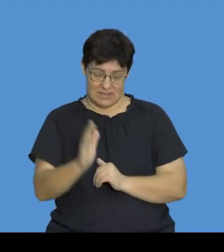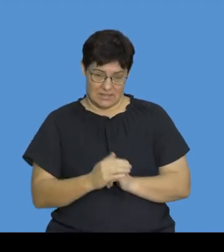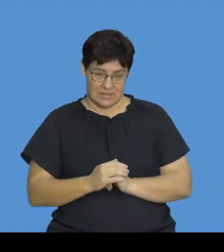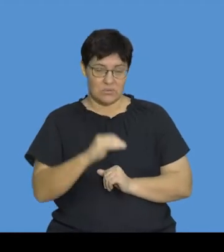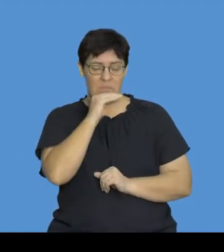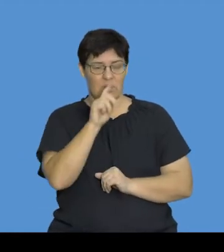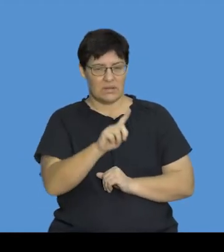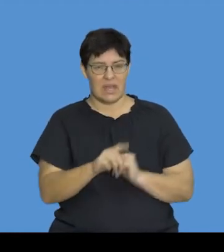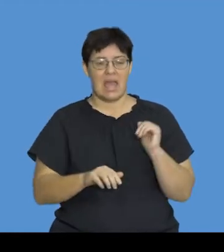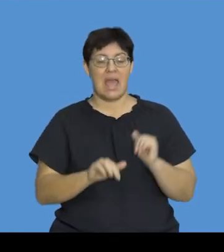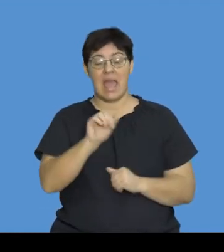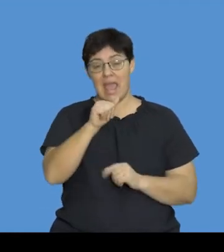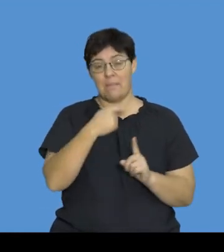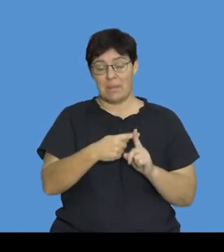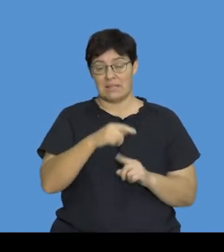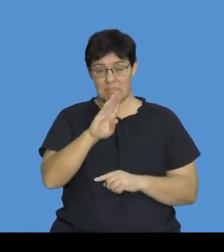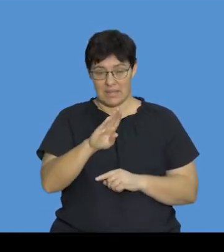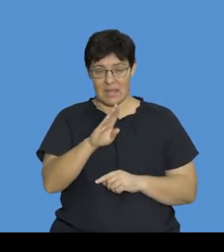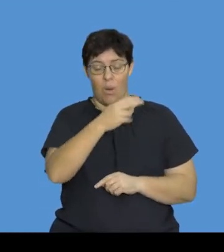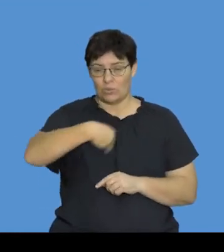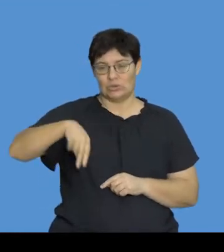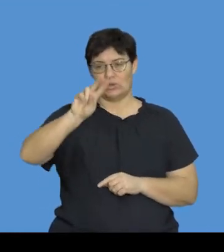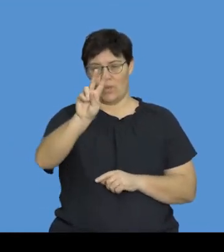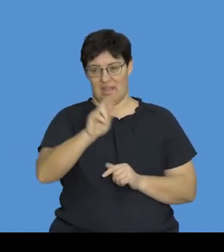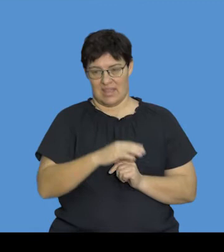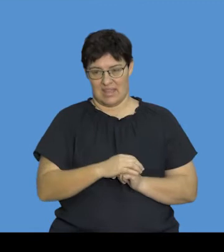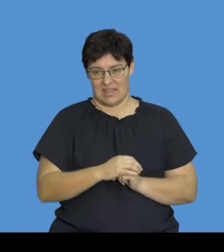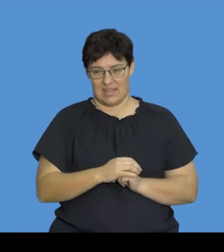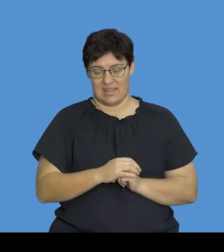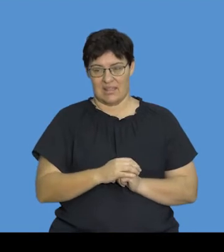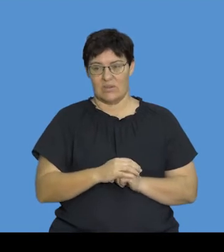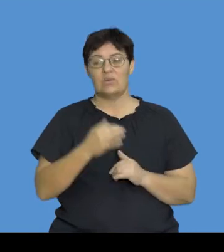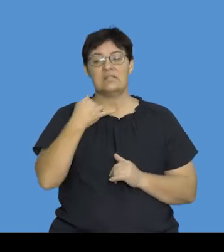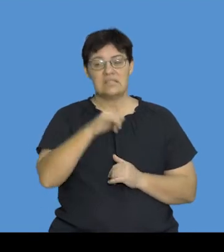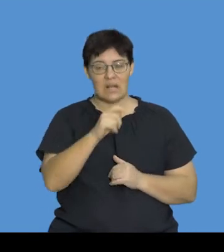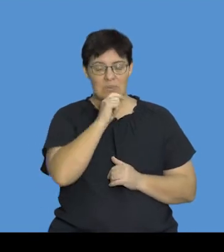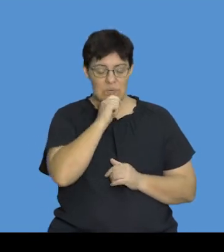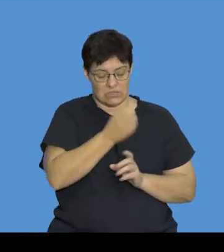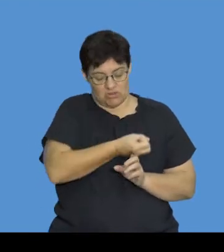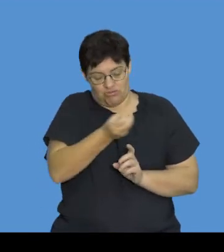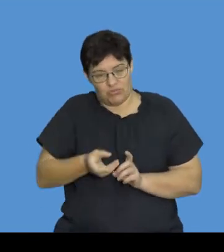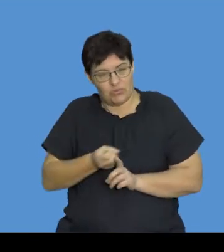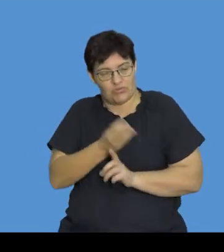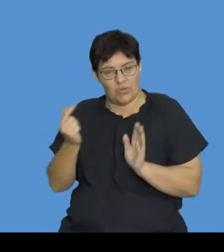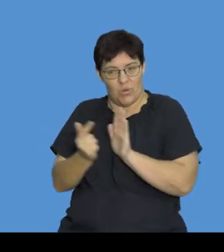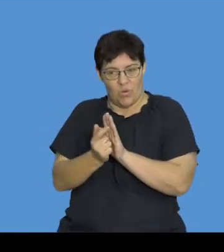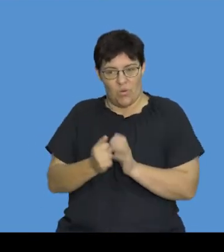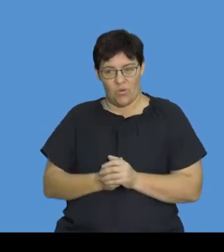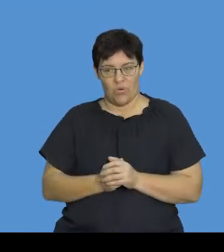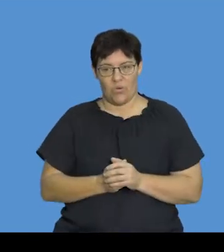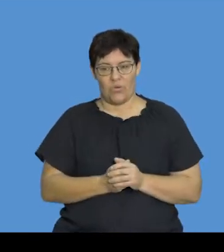b all squared. And to multiply that, remember, you still use the distributive law. the A